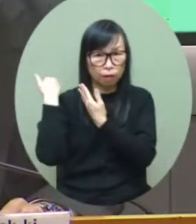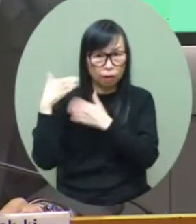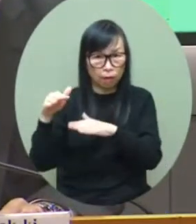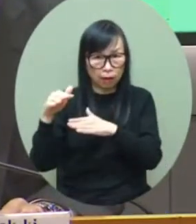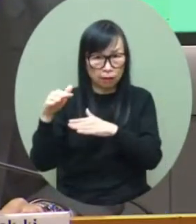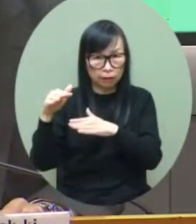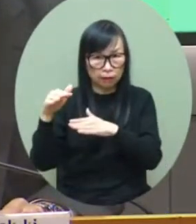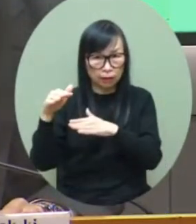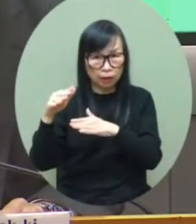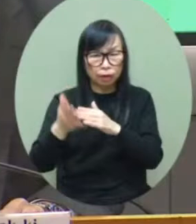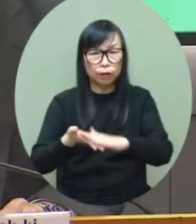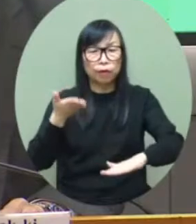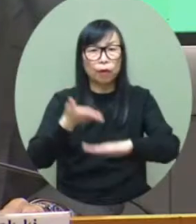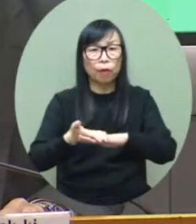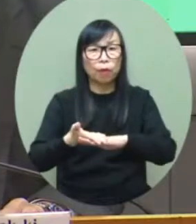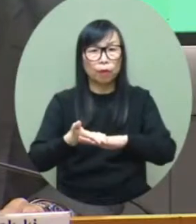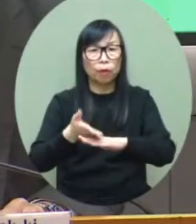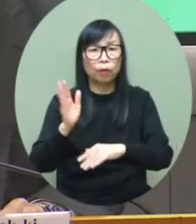As for the cargo